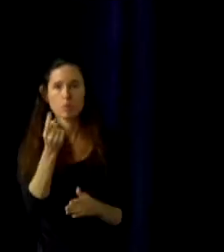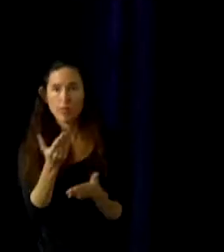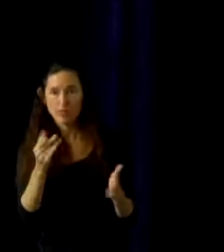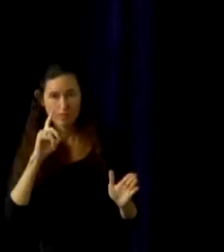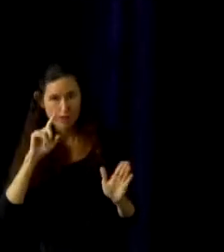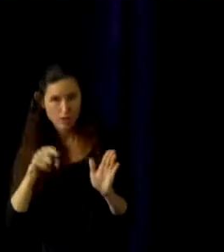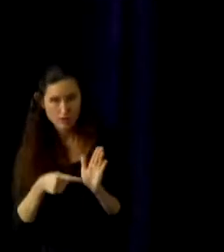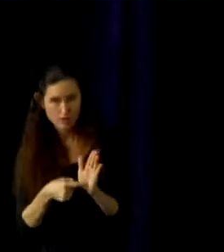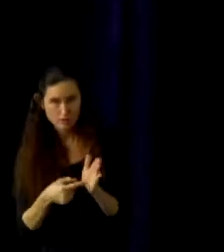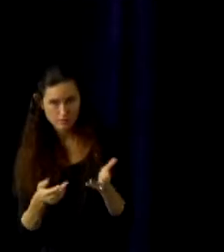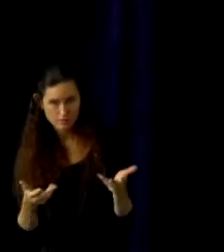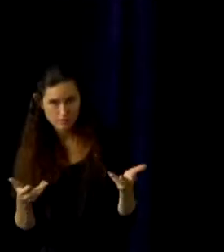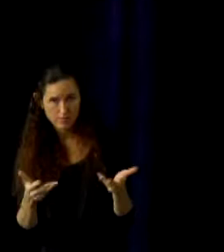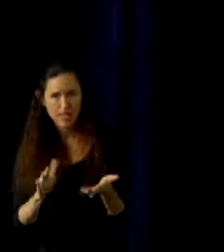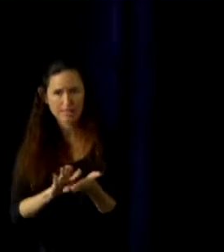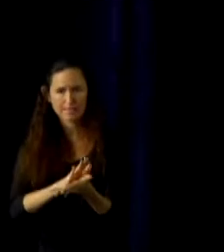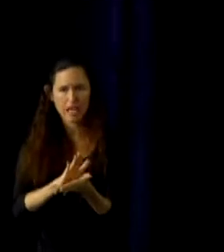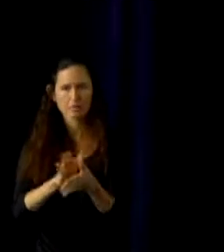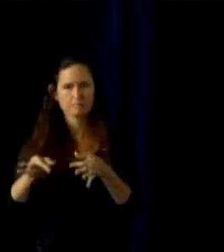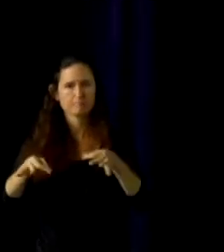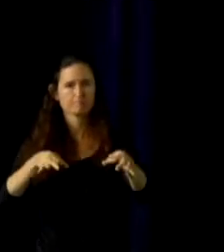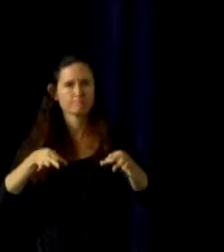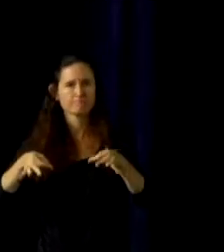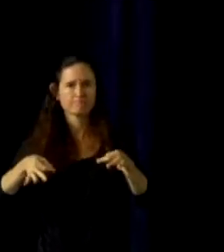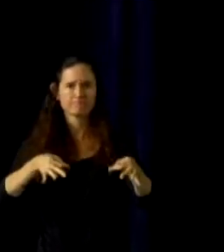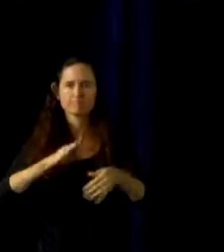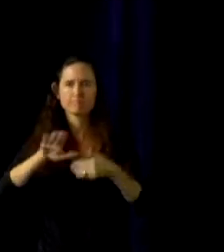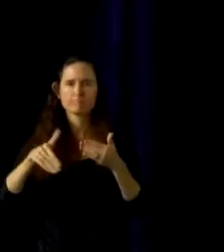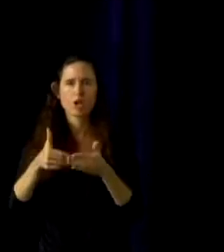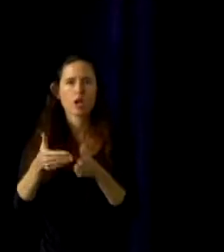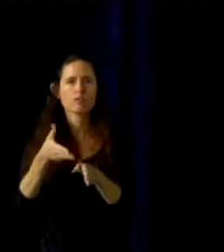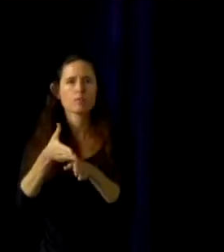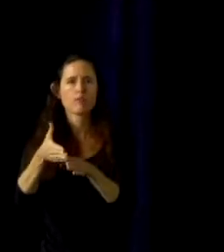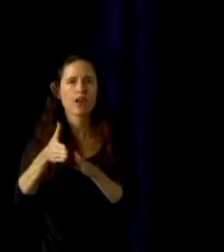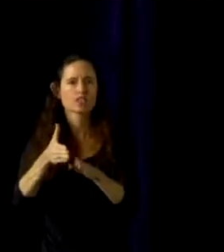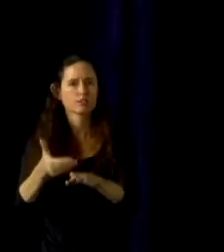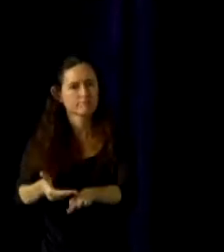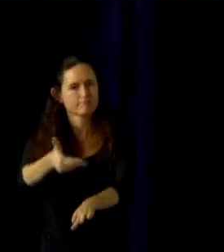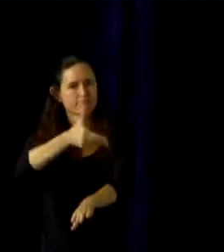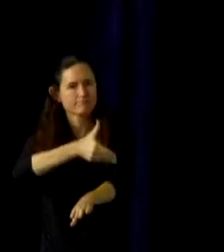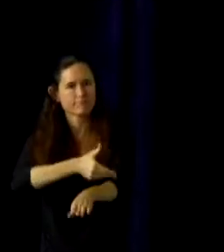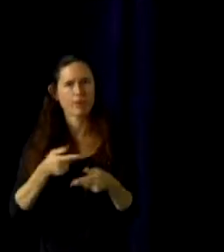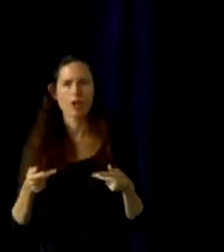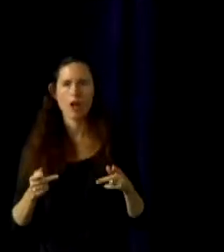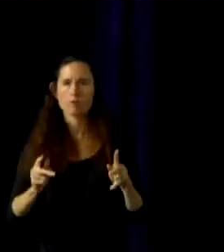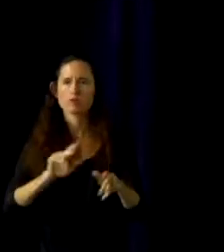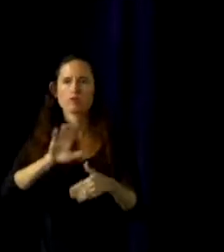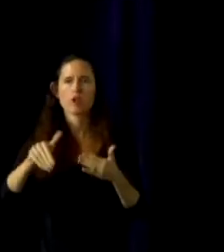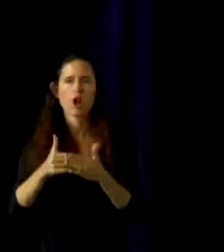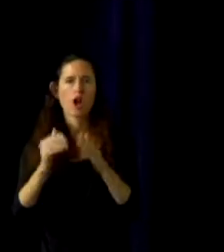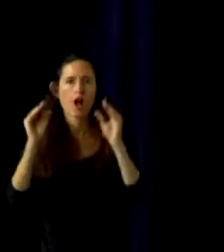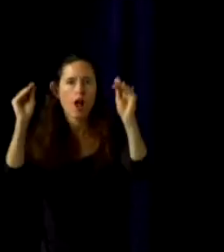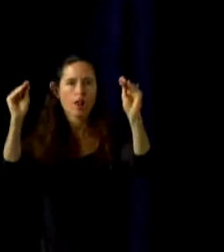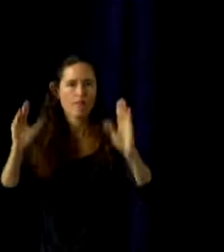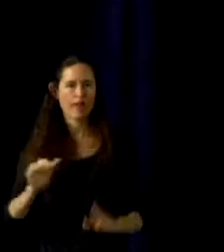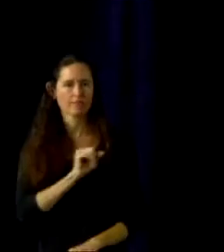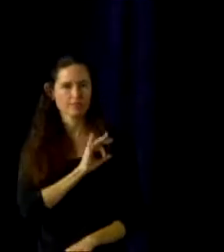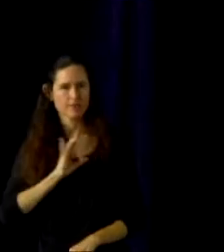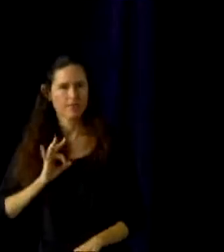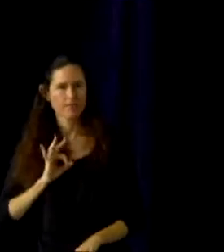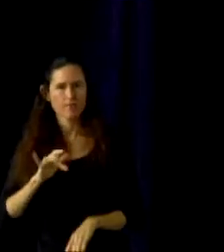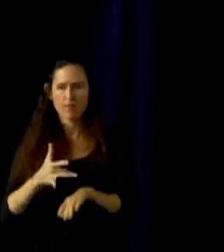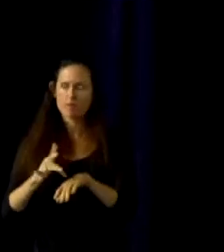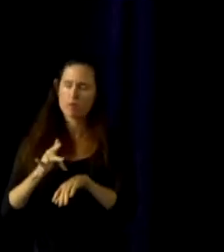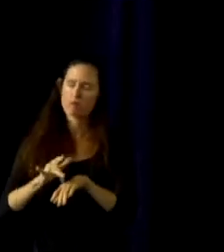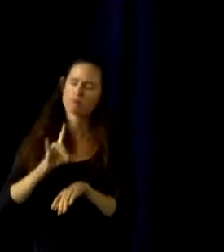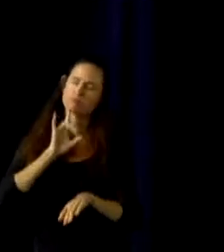find is a document that outlines all of the professional development opportunities for all faculty and staff. Really